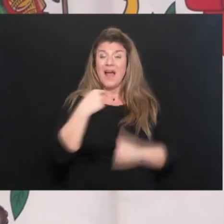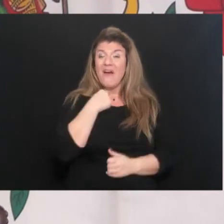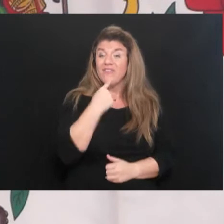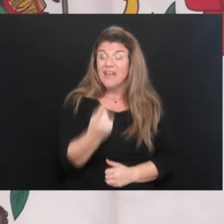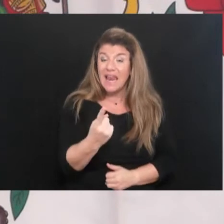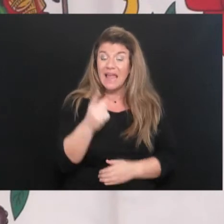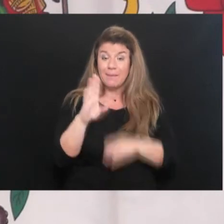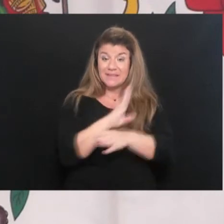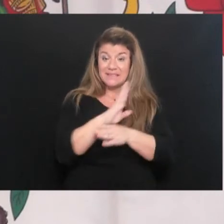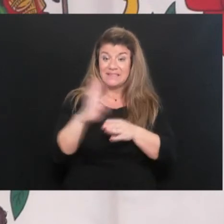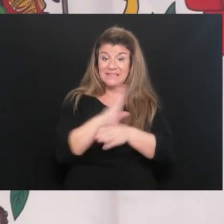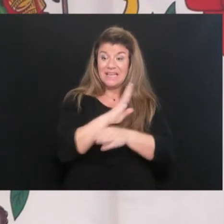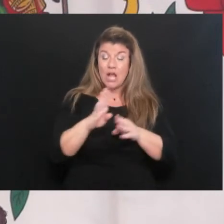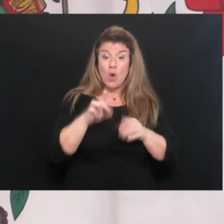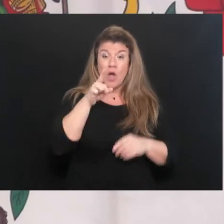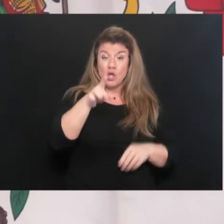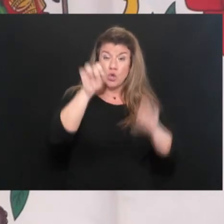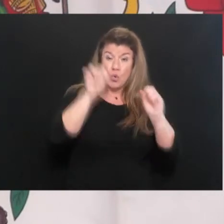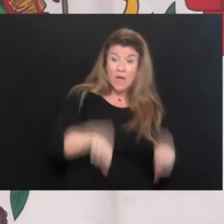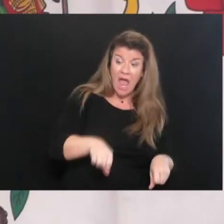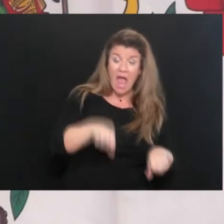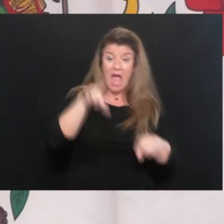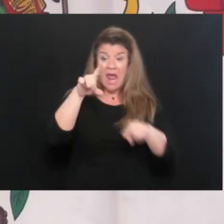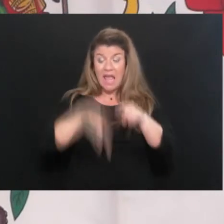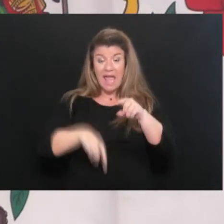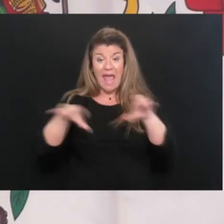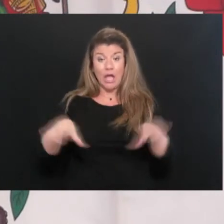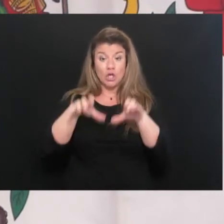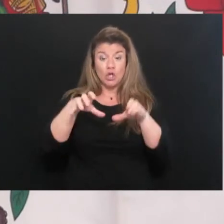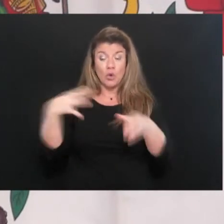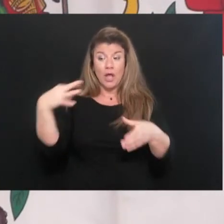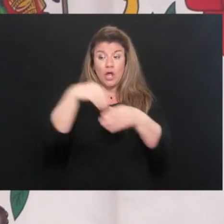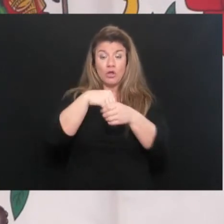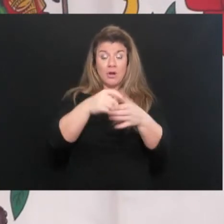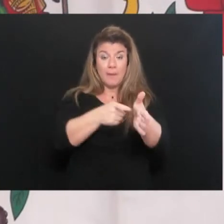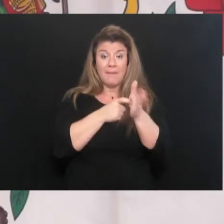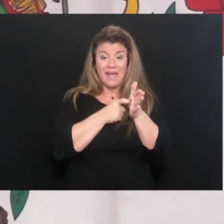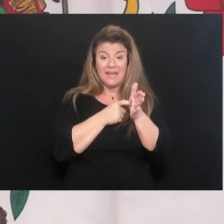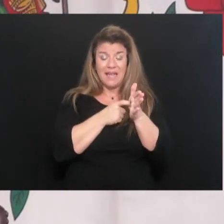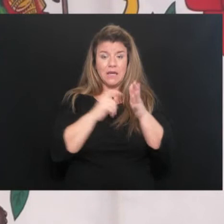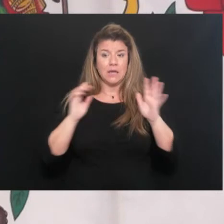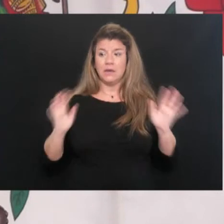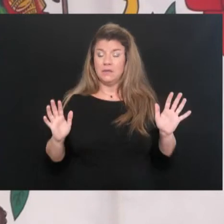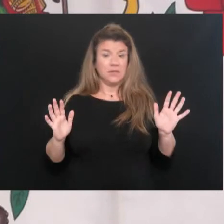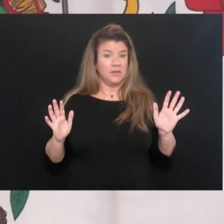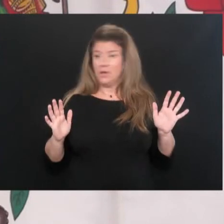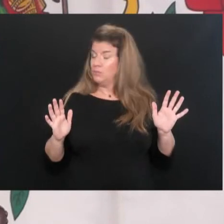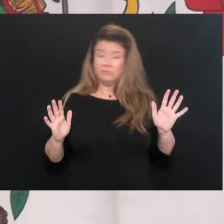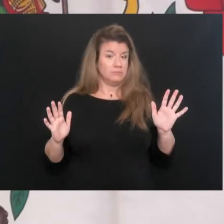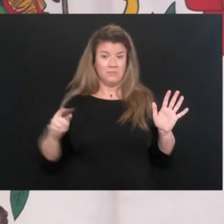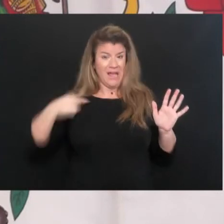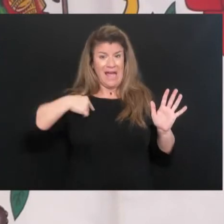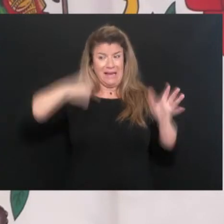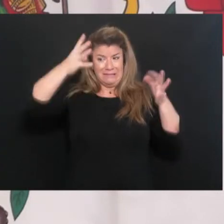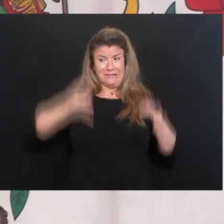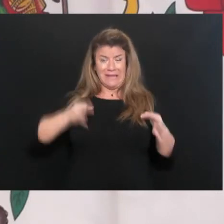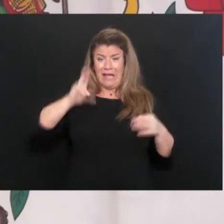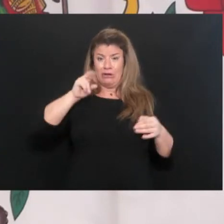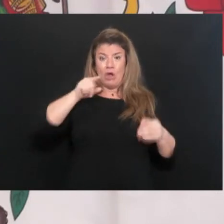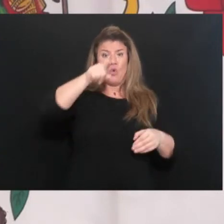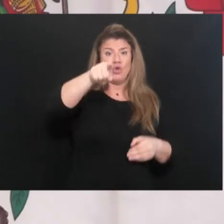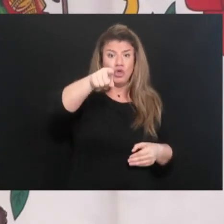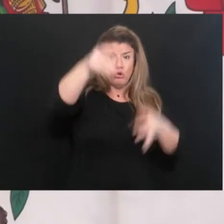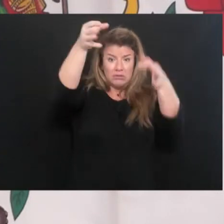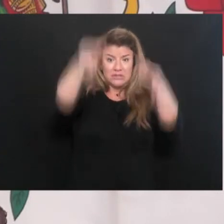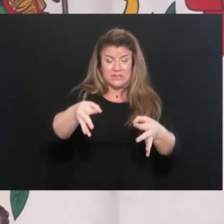our businesses what they can do in regard to mandates, we absolutely need our businesses to decide that. I